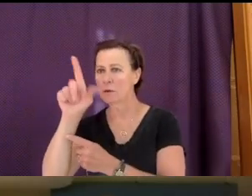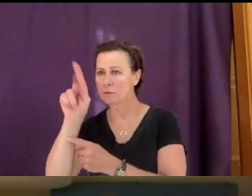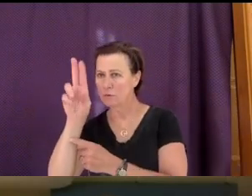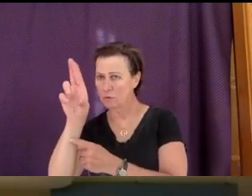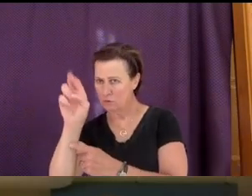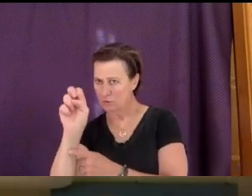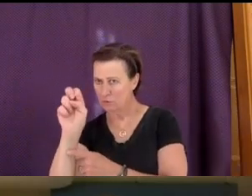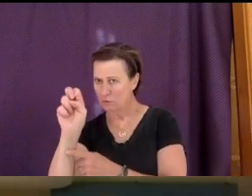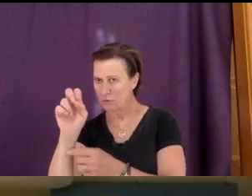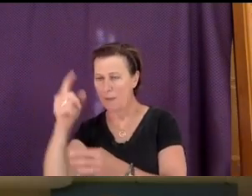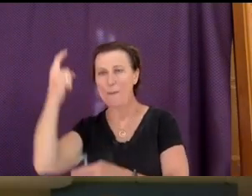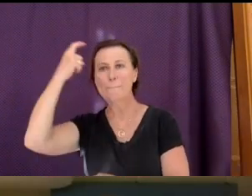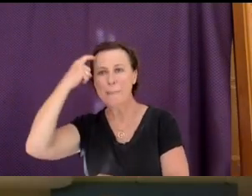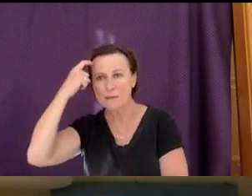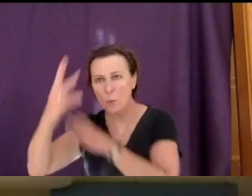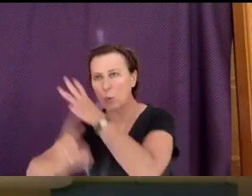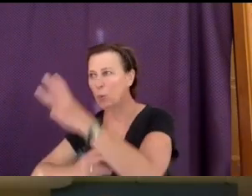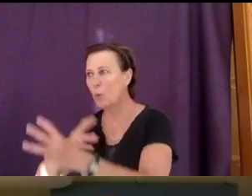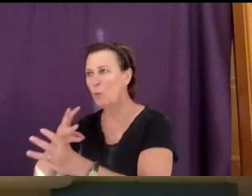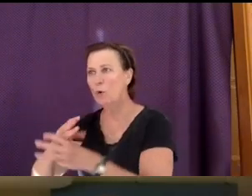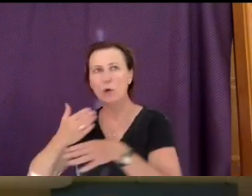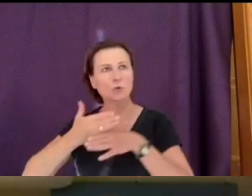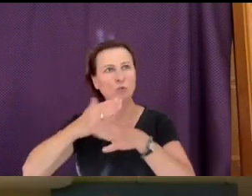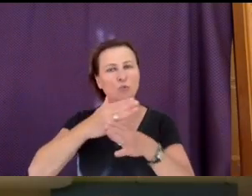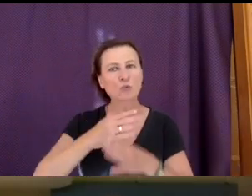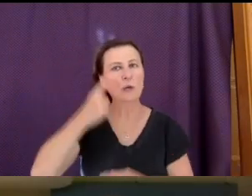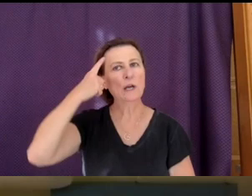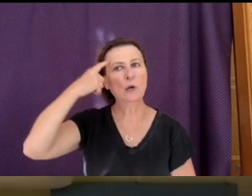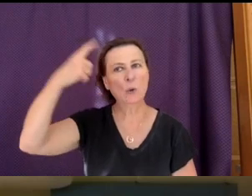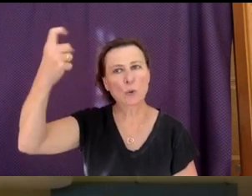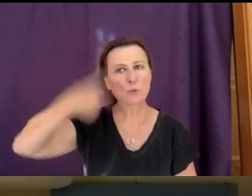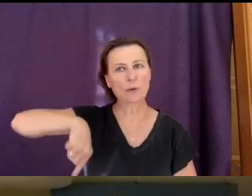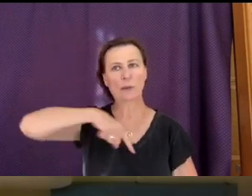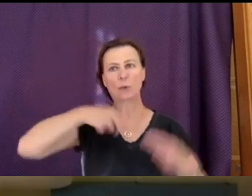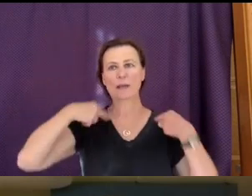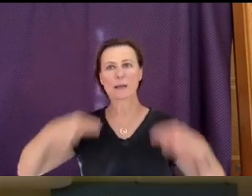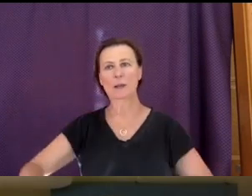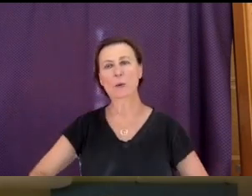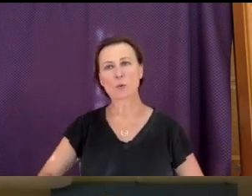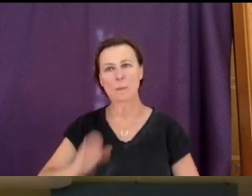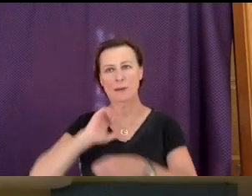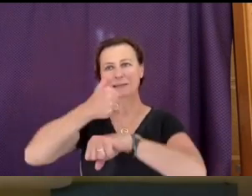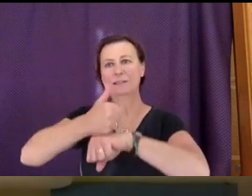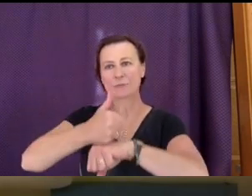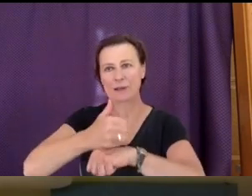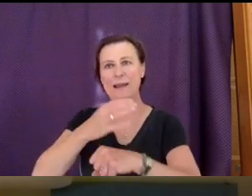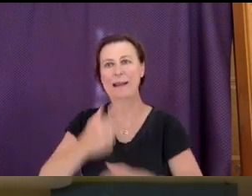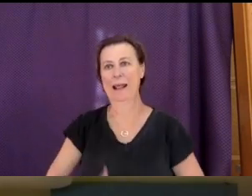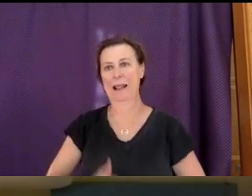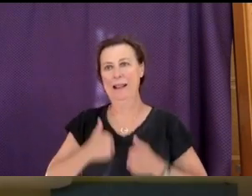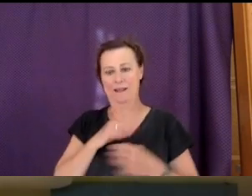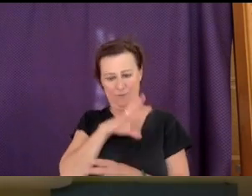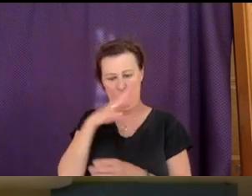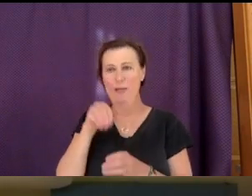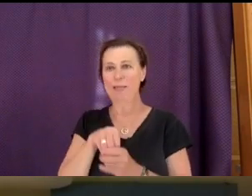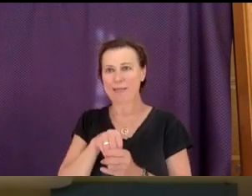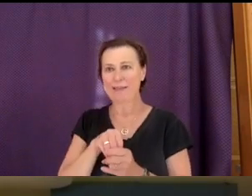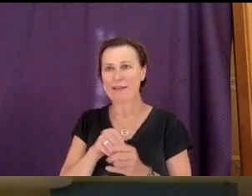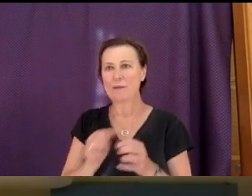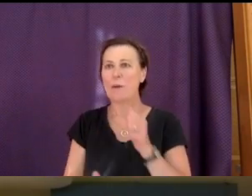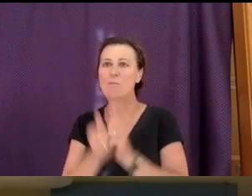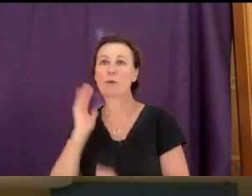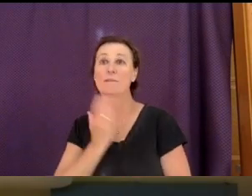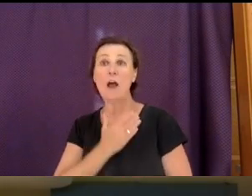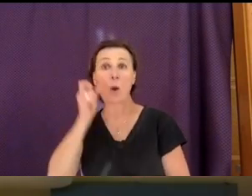mental world, the shared dream we humans create and live mainly within. Most of our waking attention